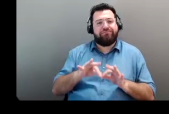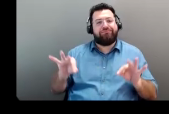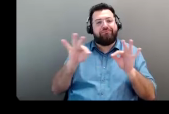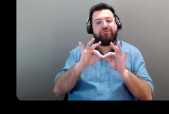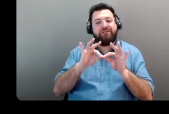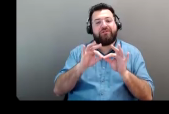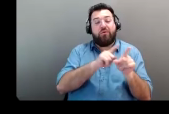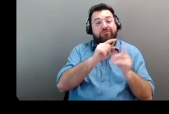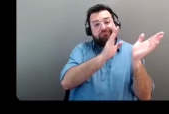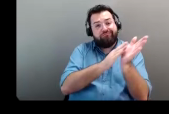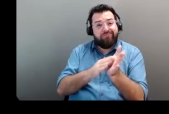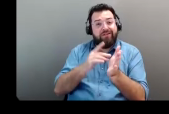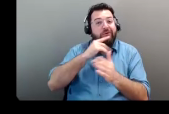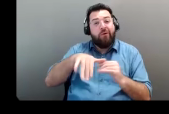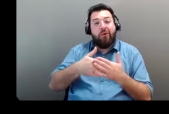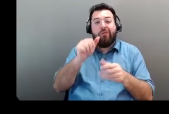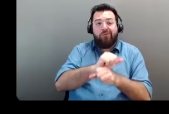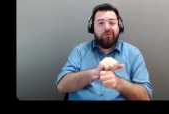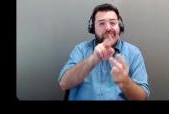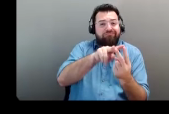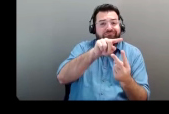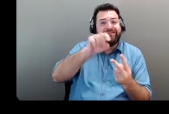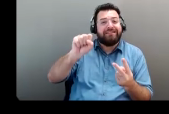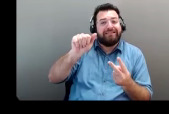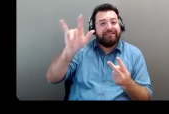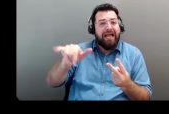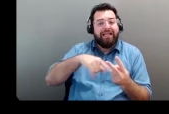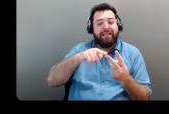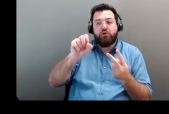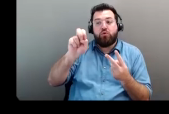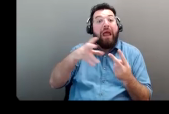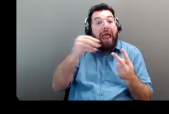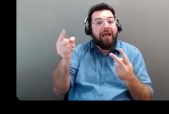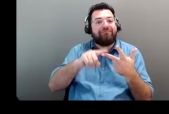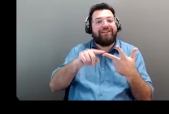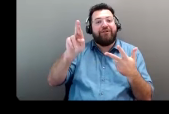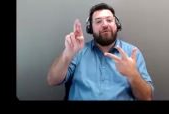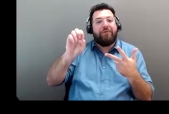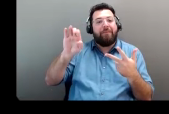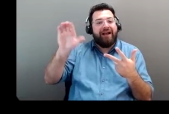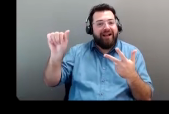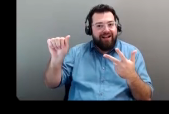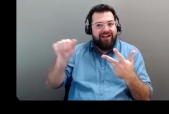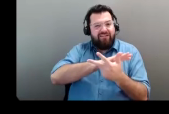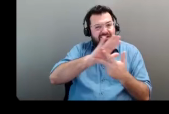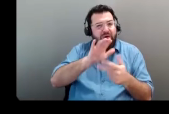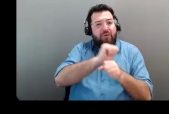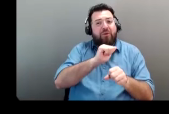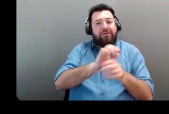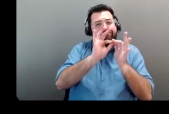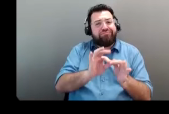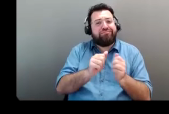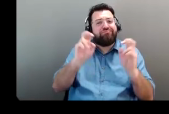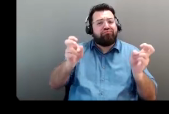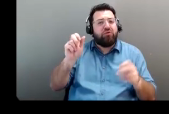out to all the work that Sally and Sue and Rebecca now are doing around RSI. And I mean, I